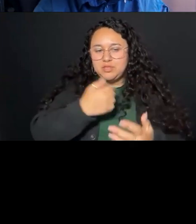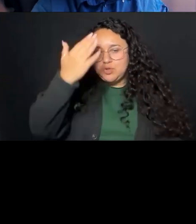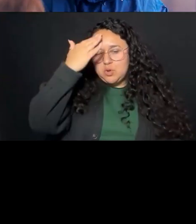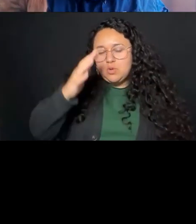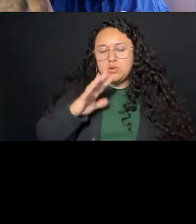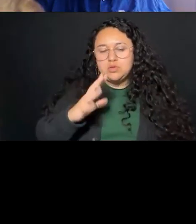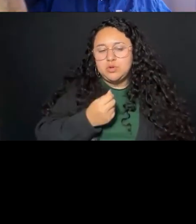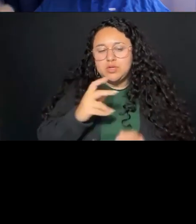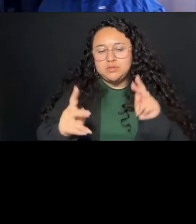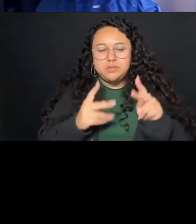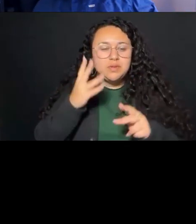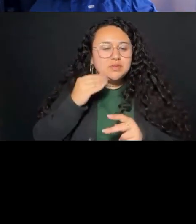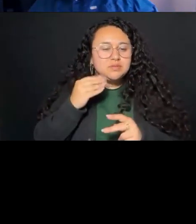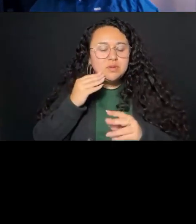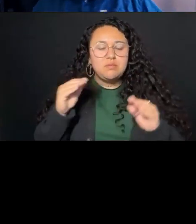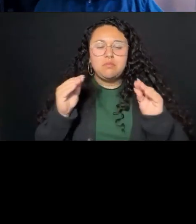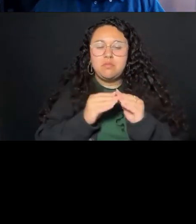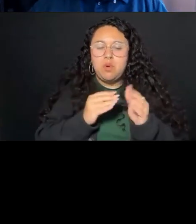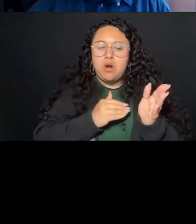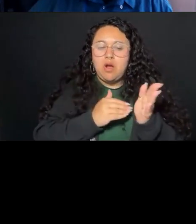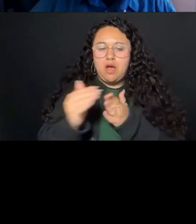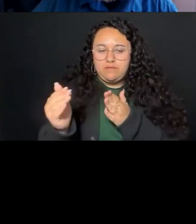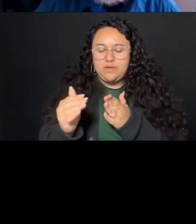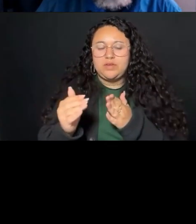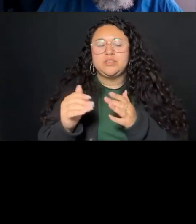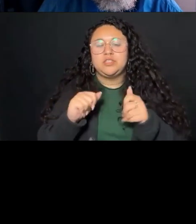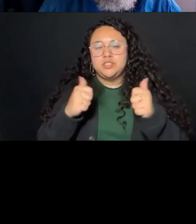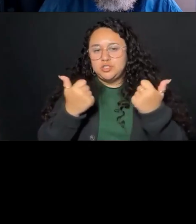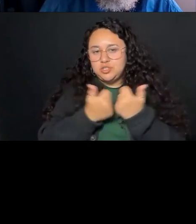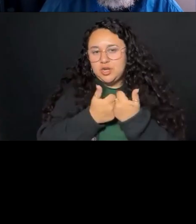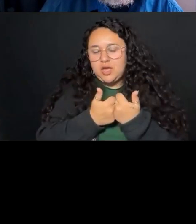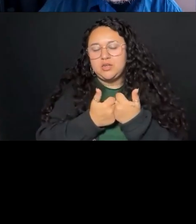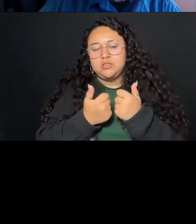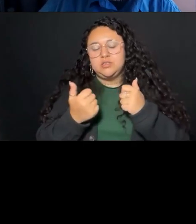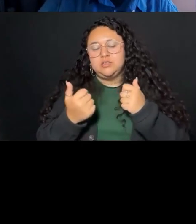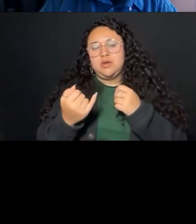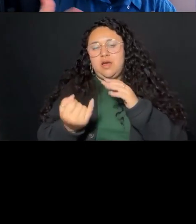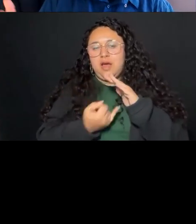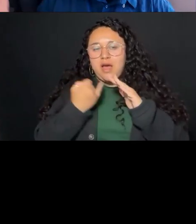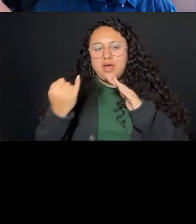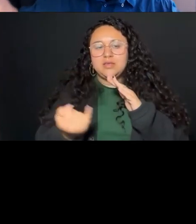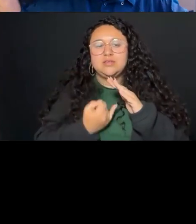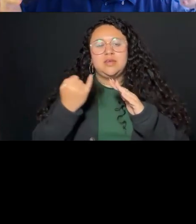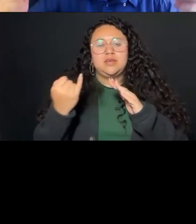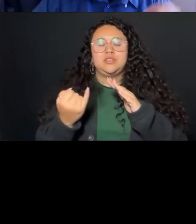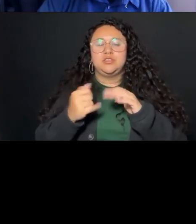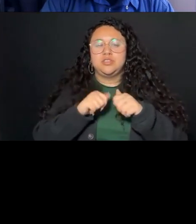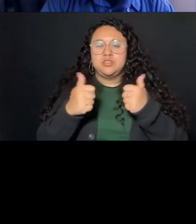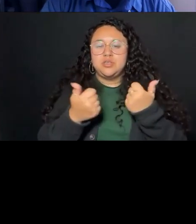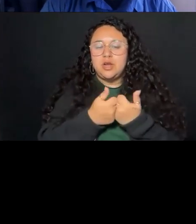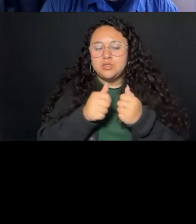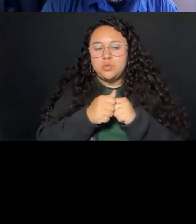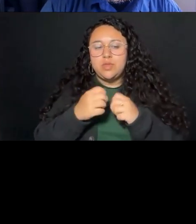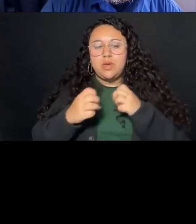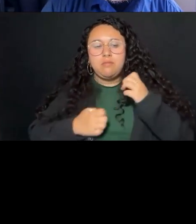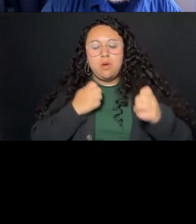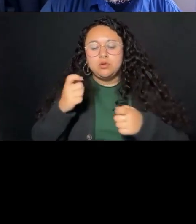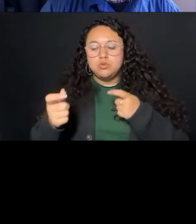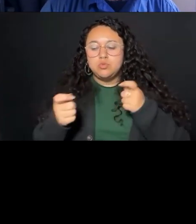higher challenges with social isolation, or challenges with emotional regulation when there are a lot of things